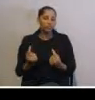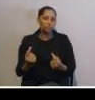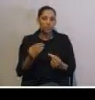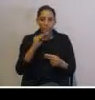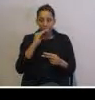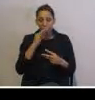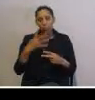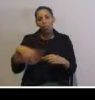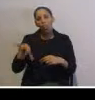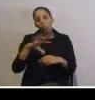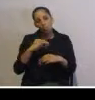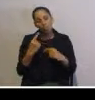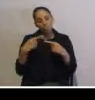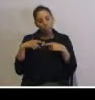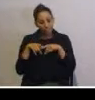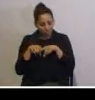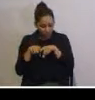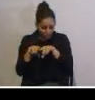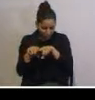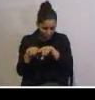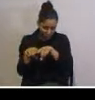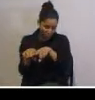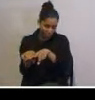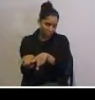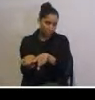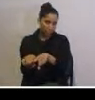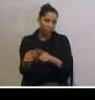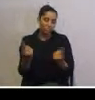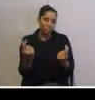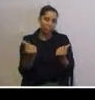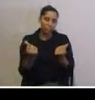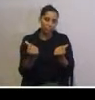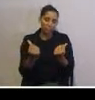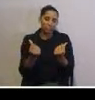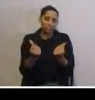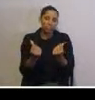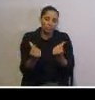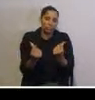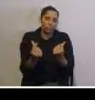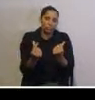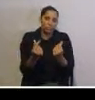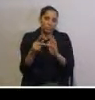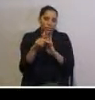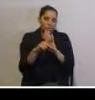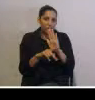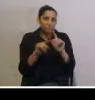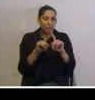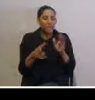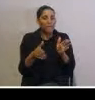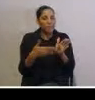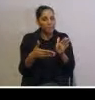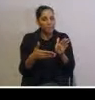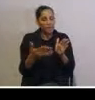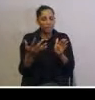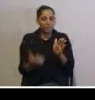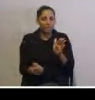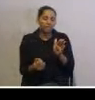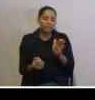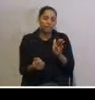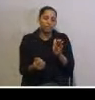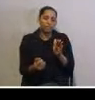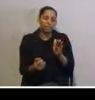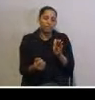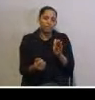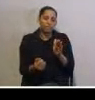goes along the lines of the electricity pricing policy, but there's that leg on the other side that we are